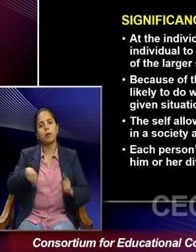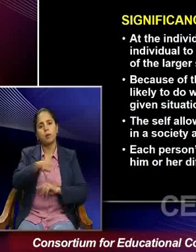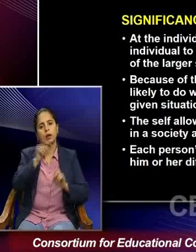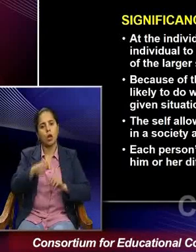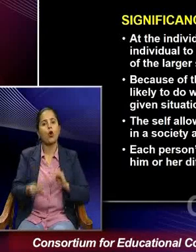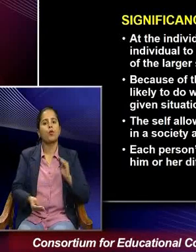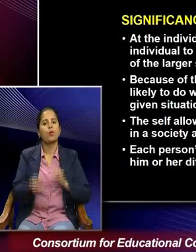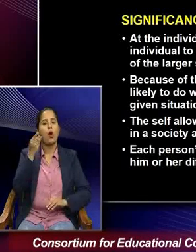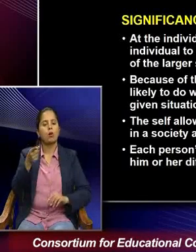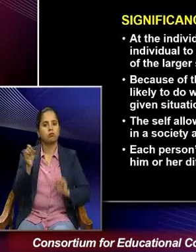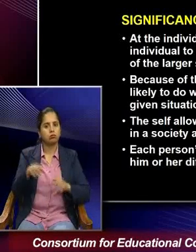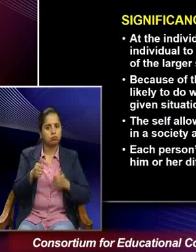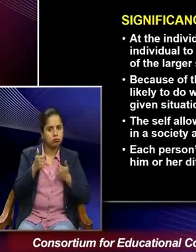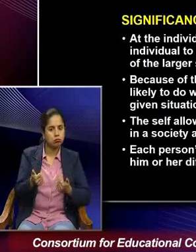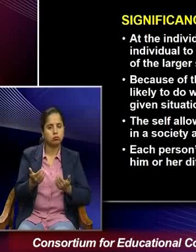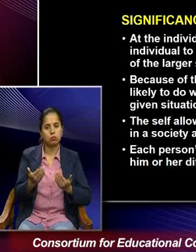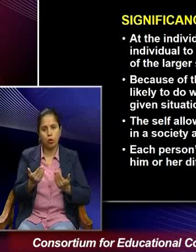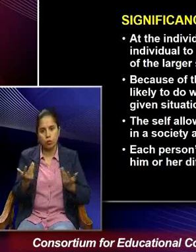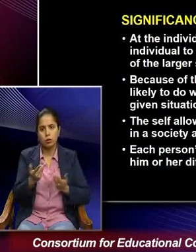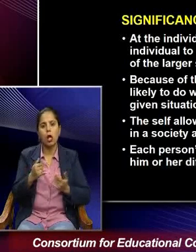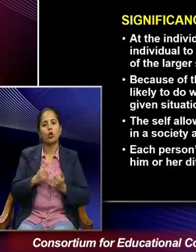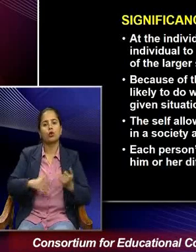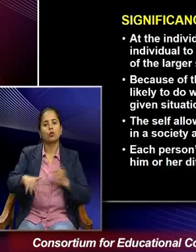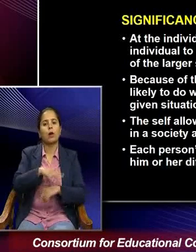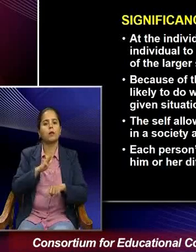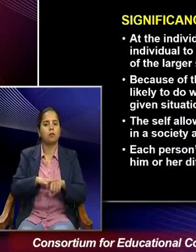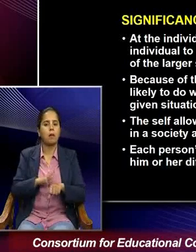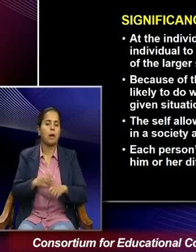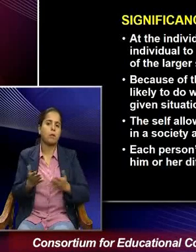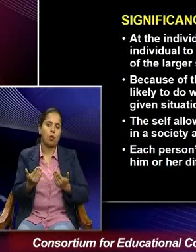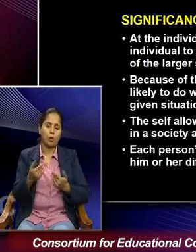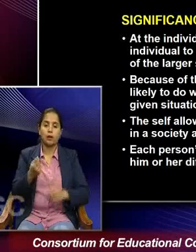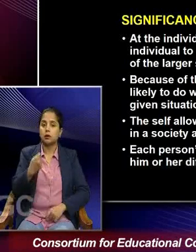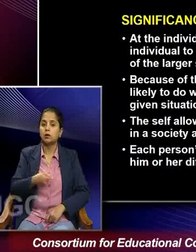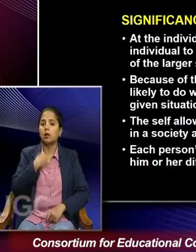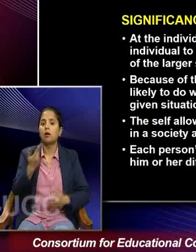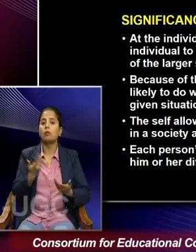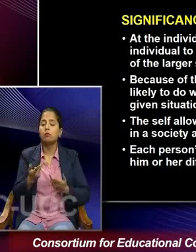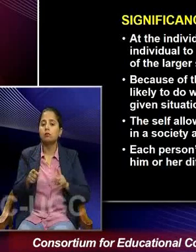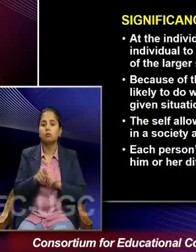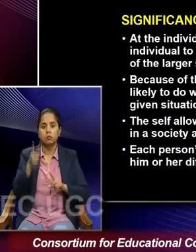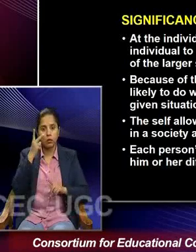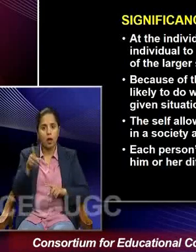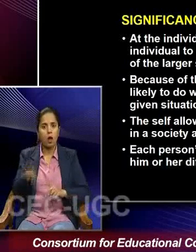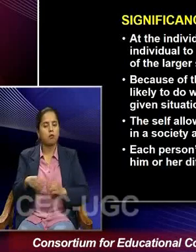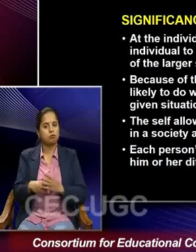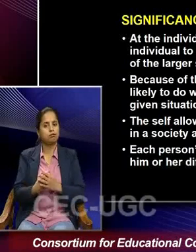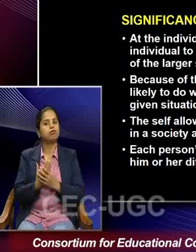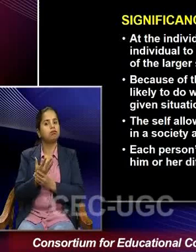more efficient member of a society. So, the self is kind of